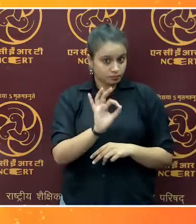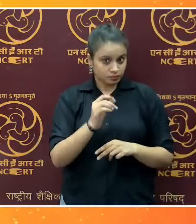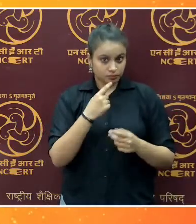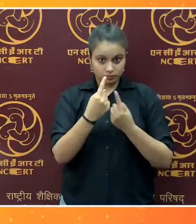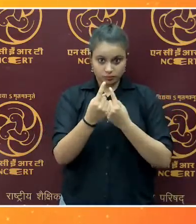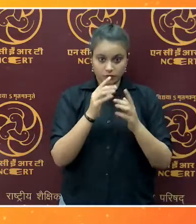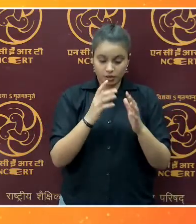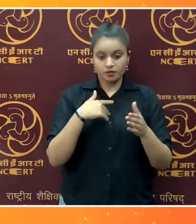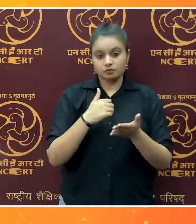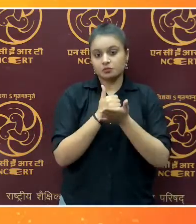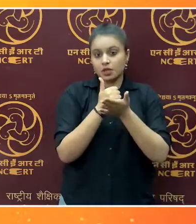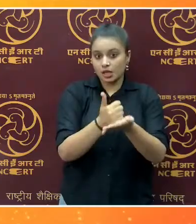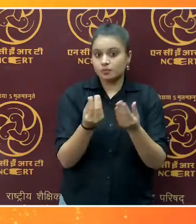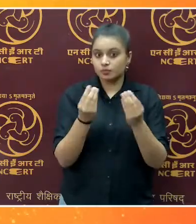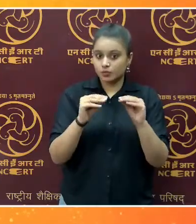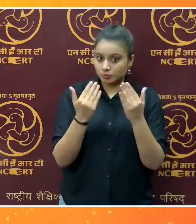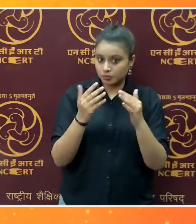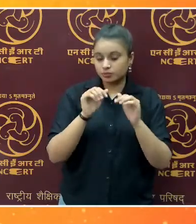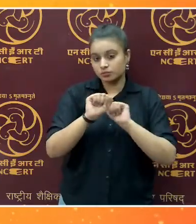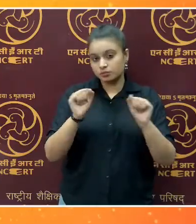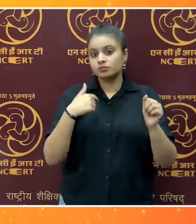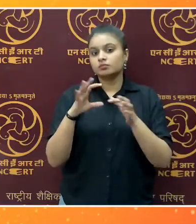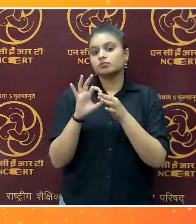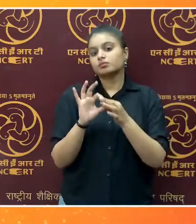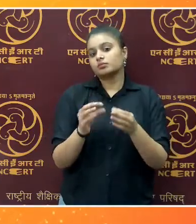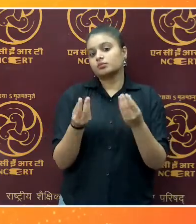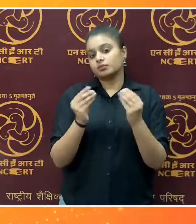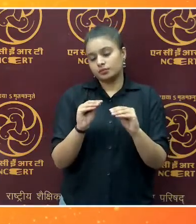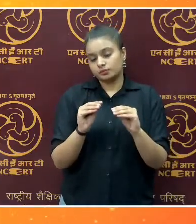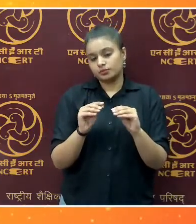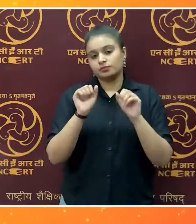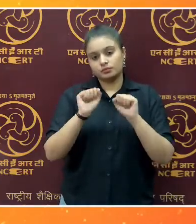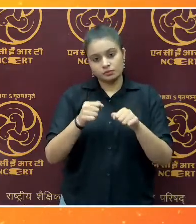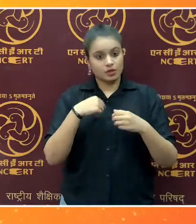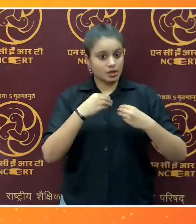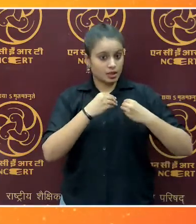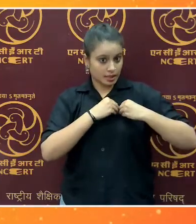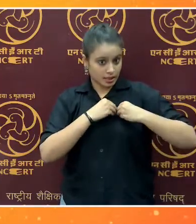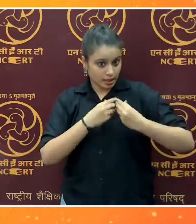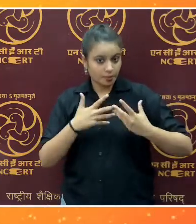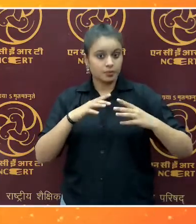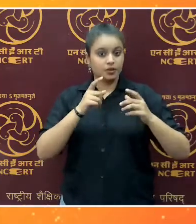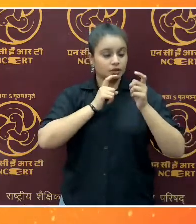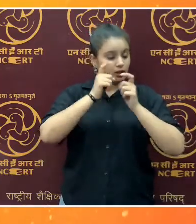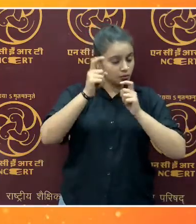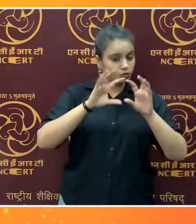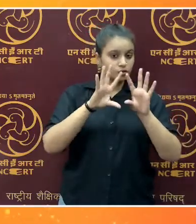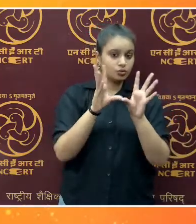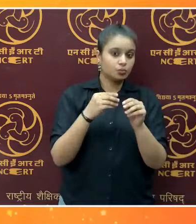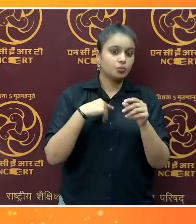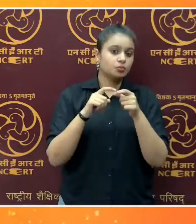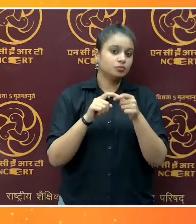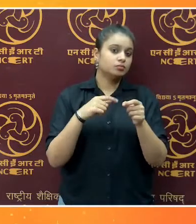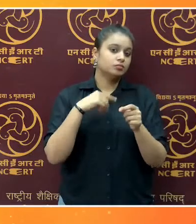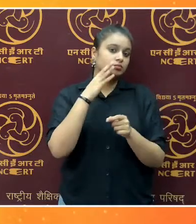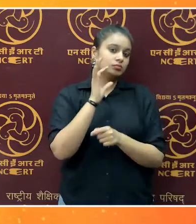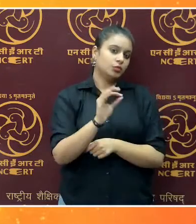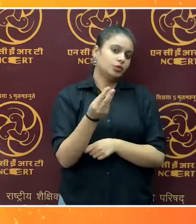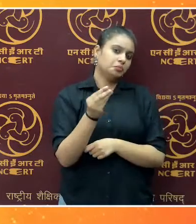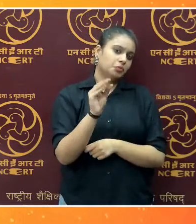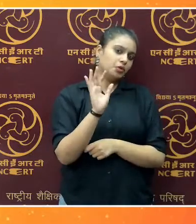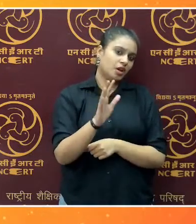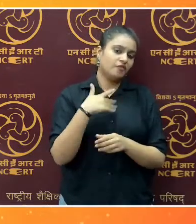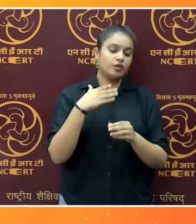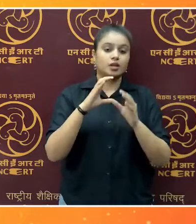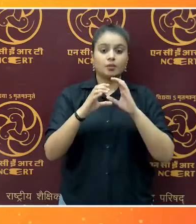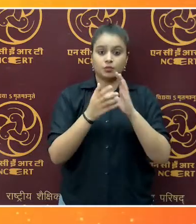likely to help each other than if we are hostile to each other. So, empathy or emotional quotient is very important to communication